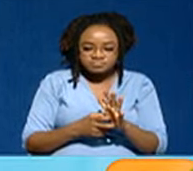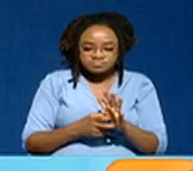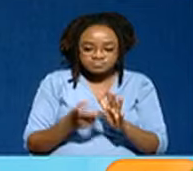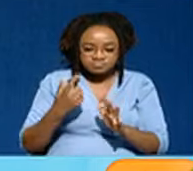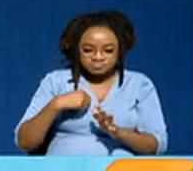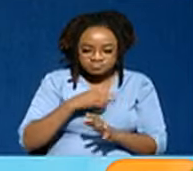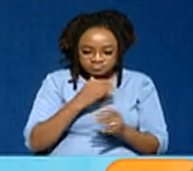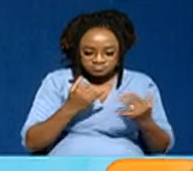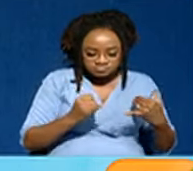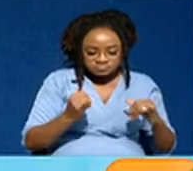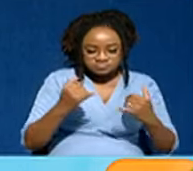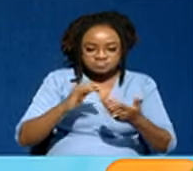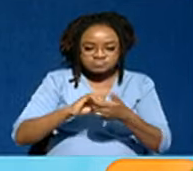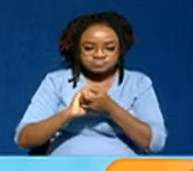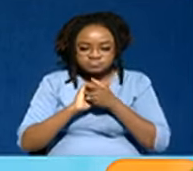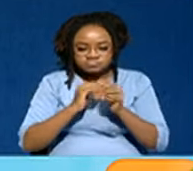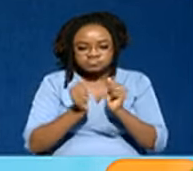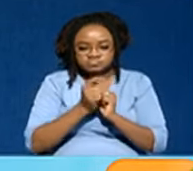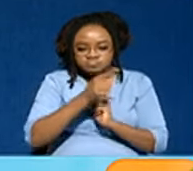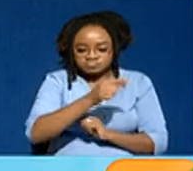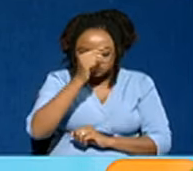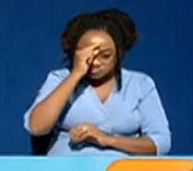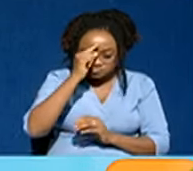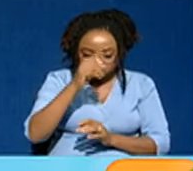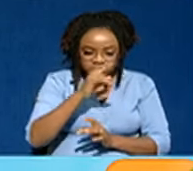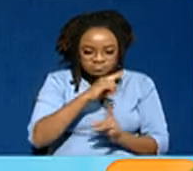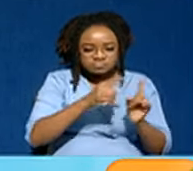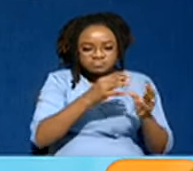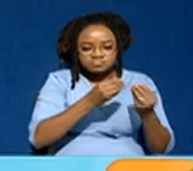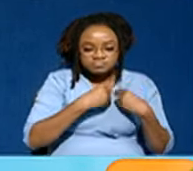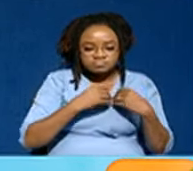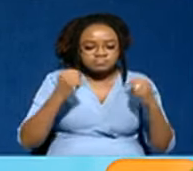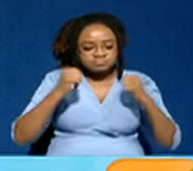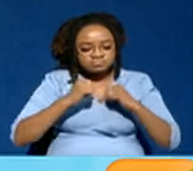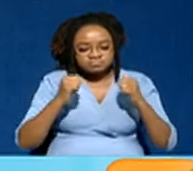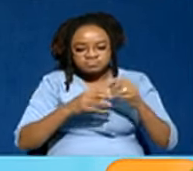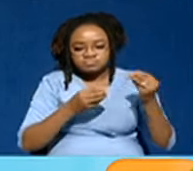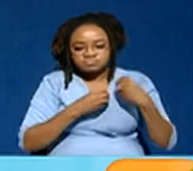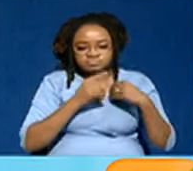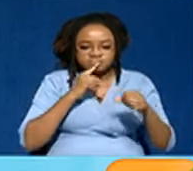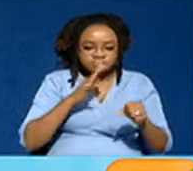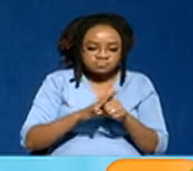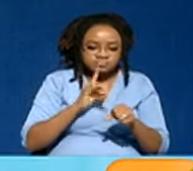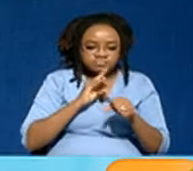this government for the longest, giving us a lot of agreements, a lot of promises.